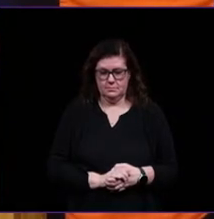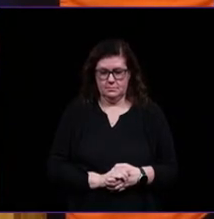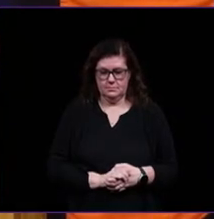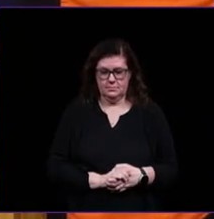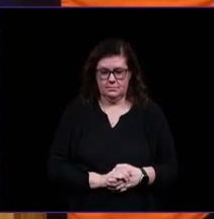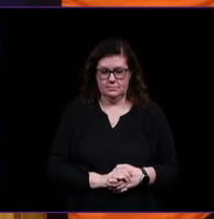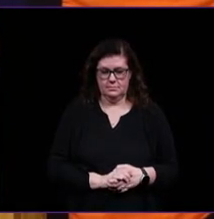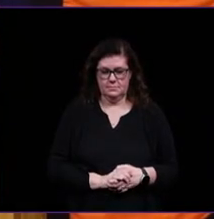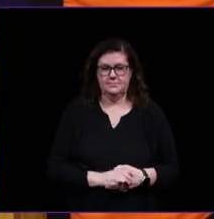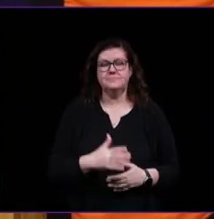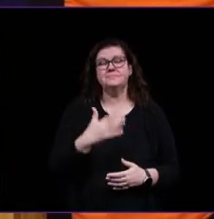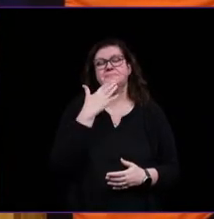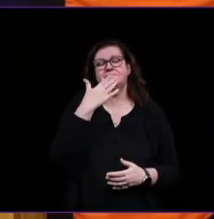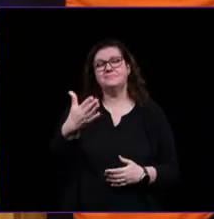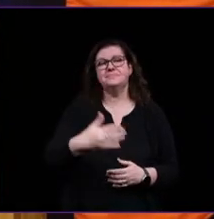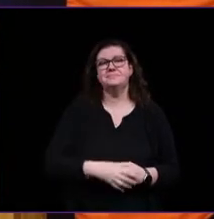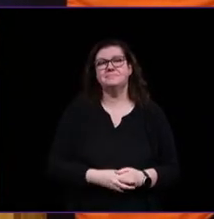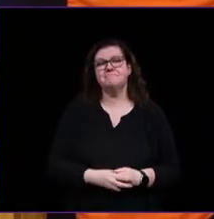Thank you.